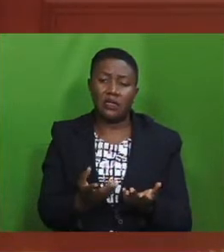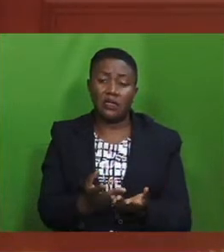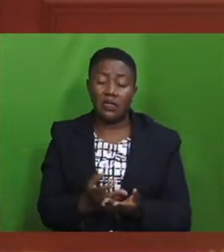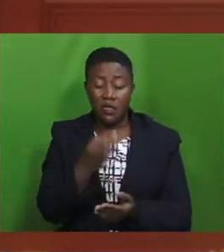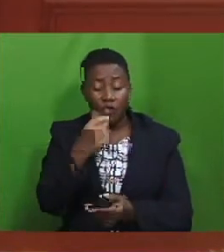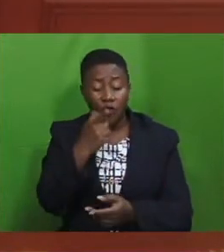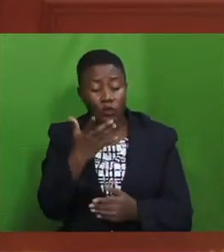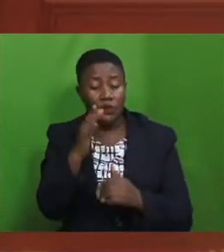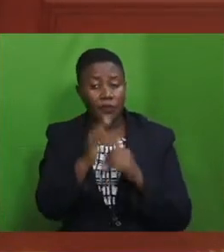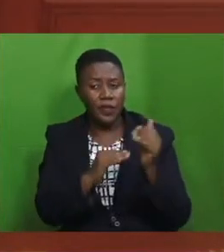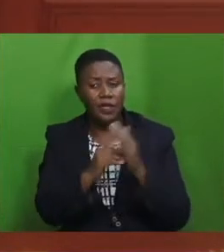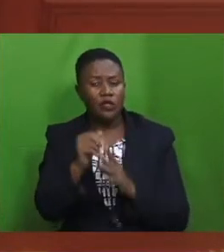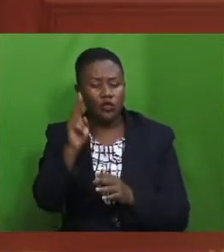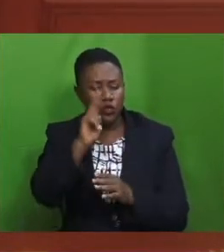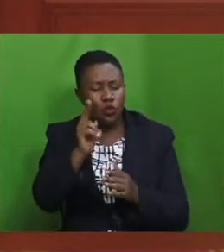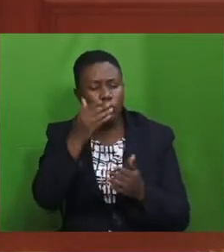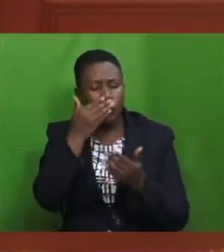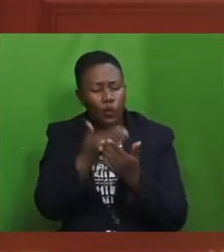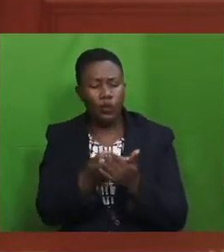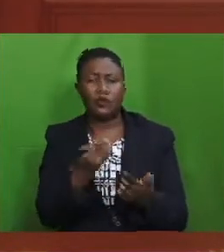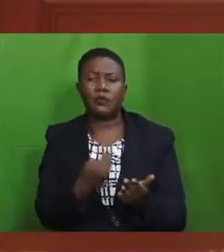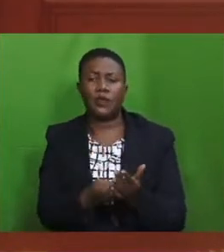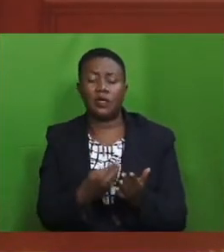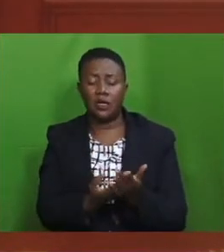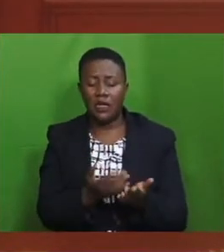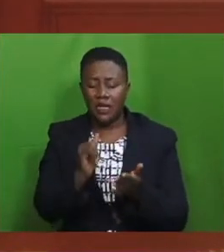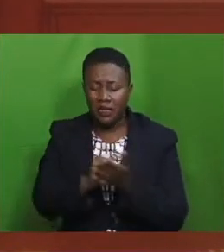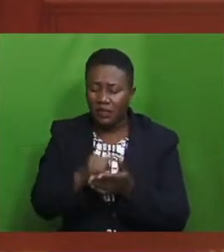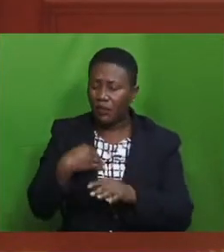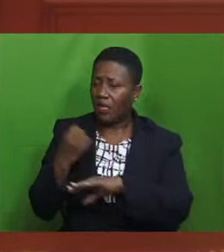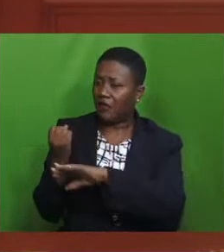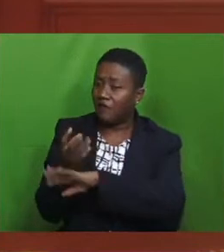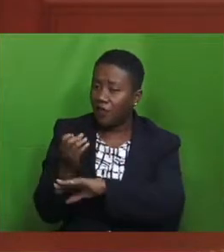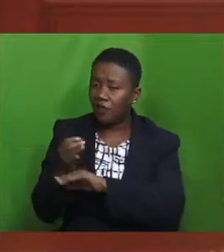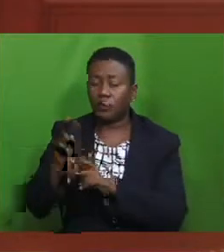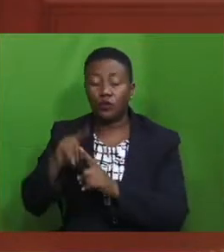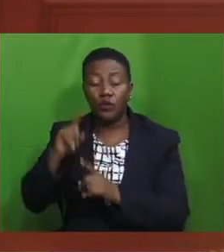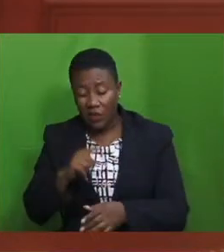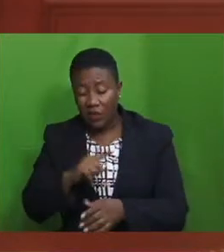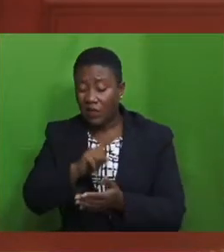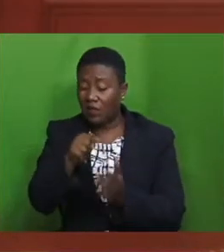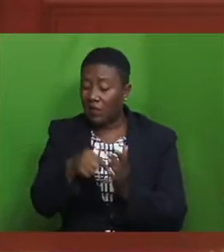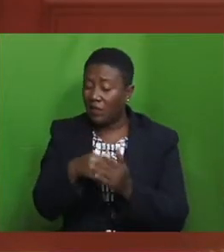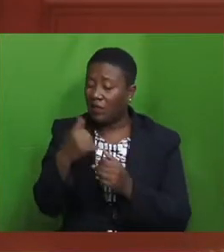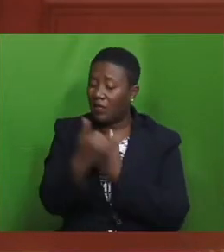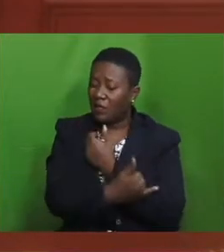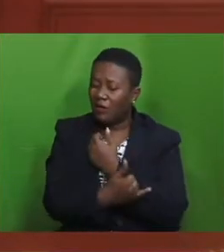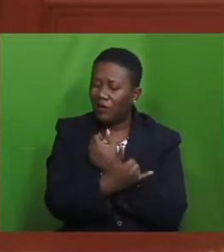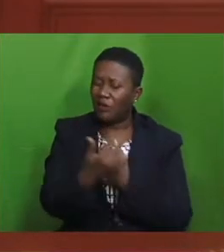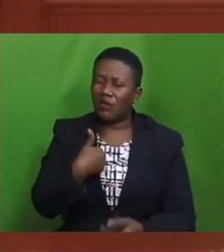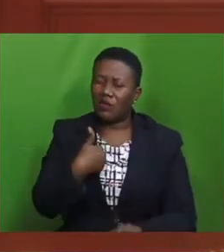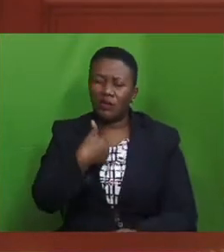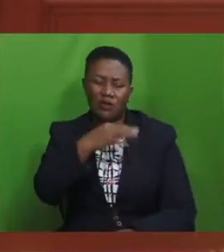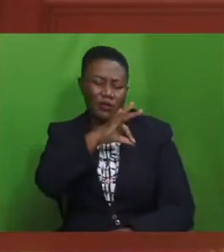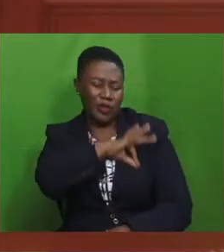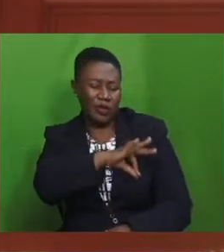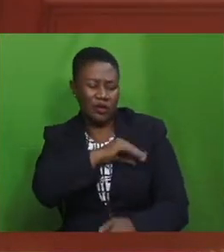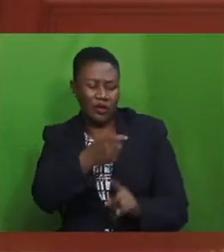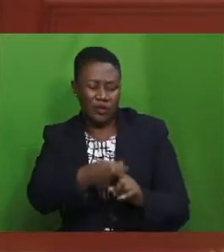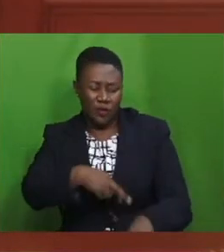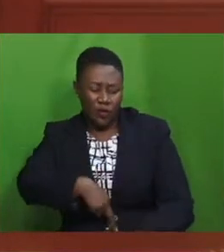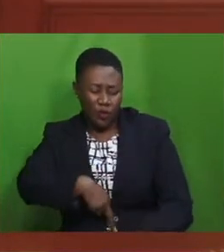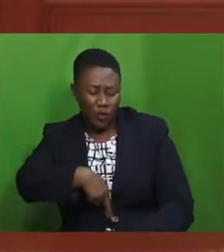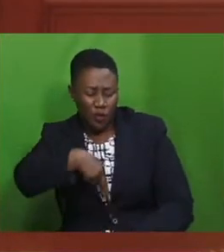Build the cathedral with good money. That's my advice to government. This country has from religious